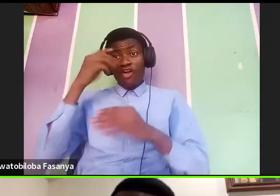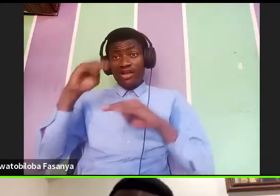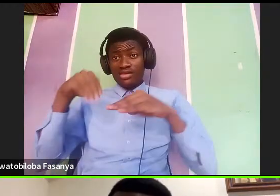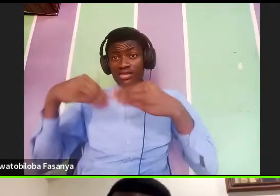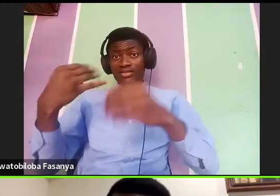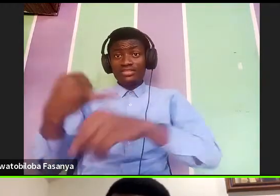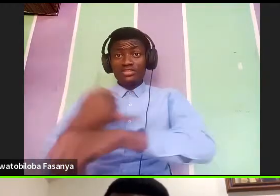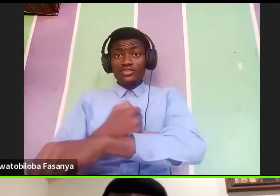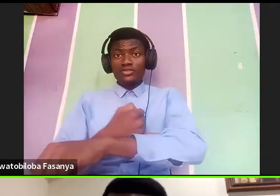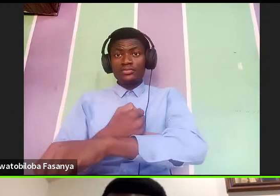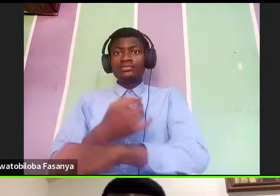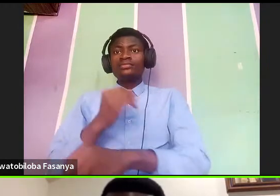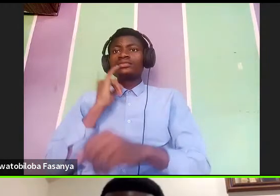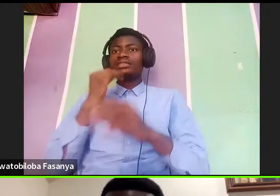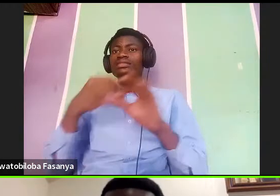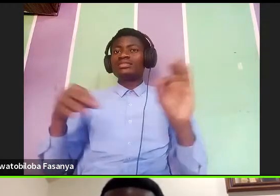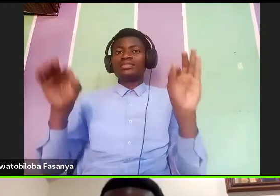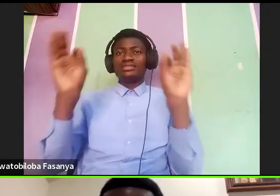abscess formation.